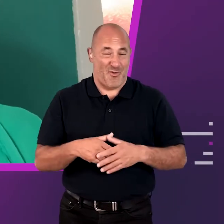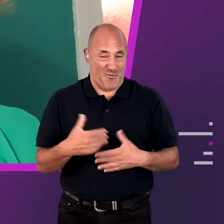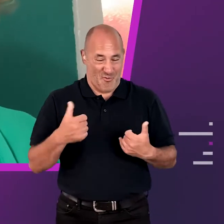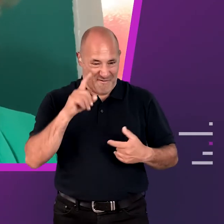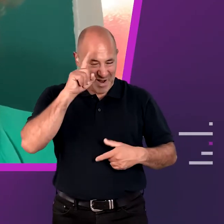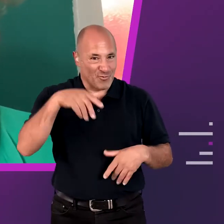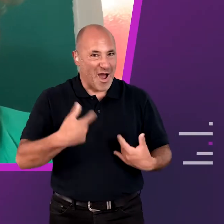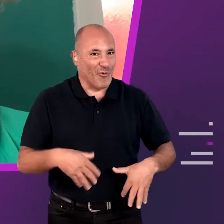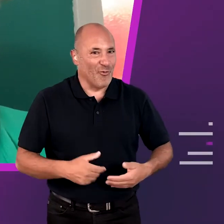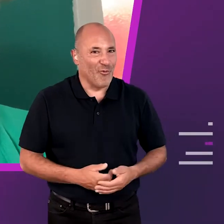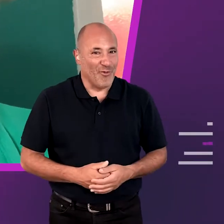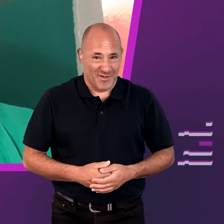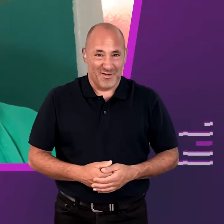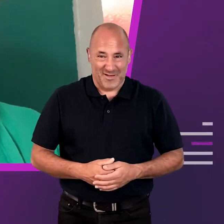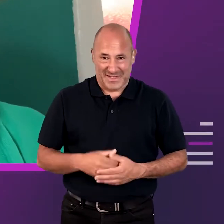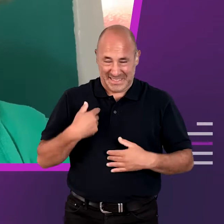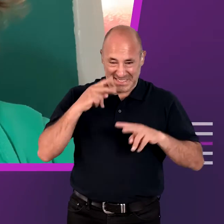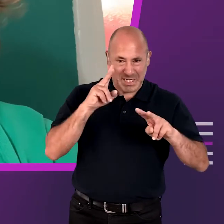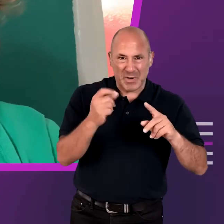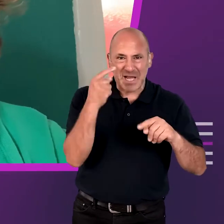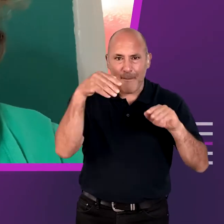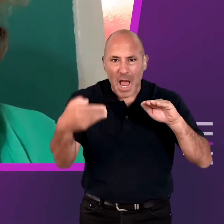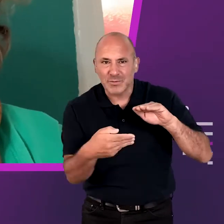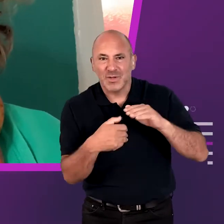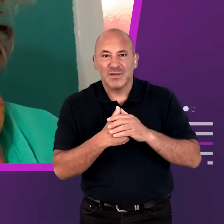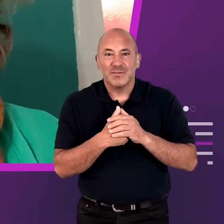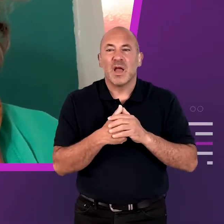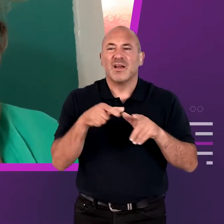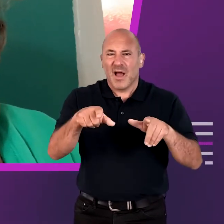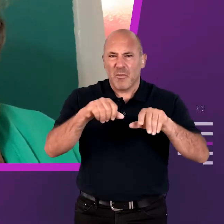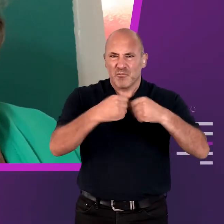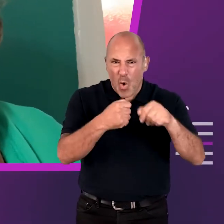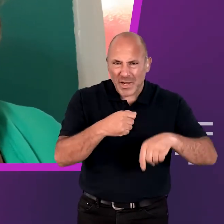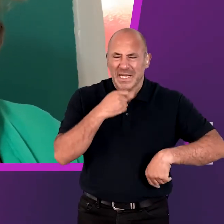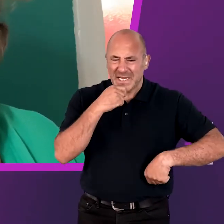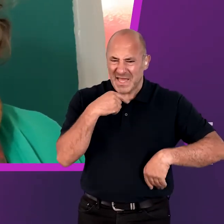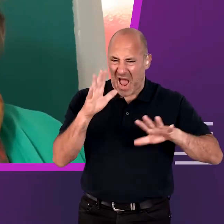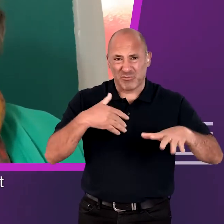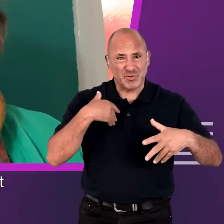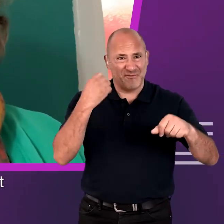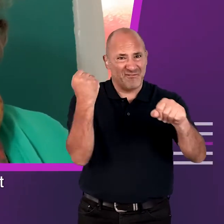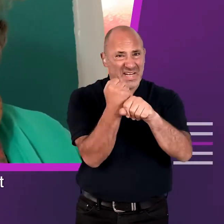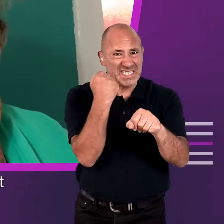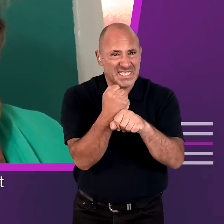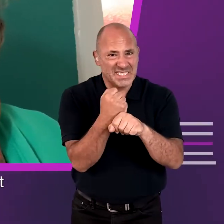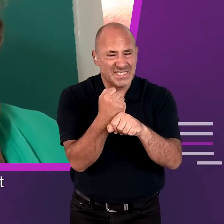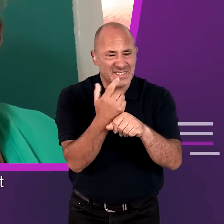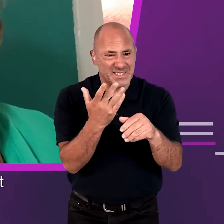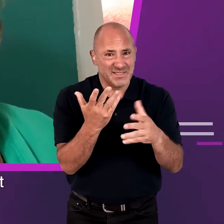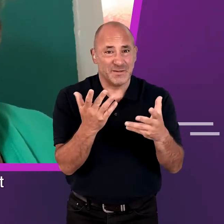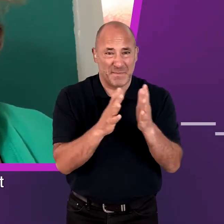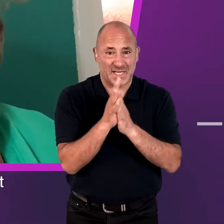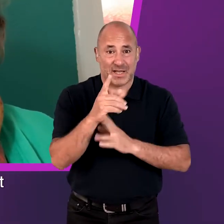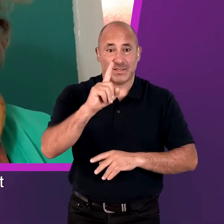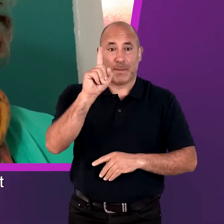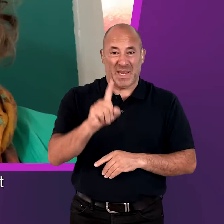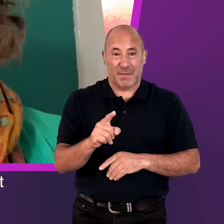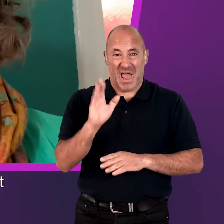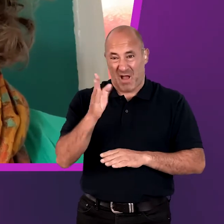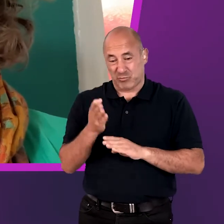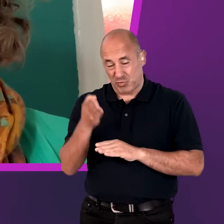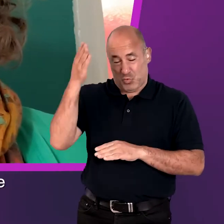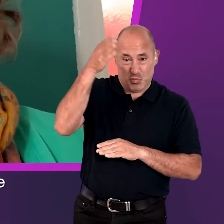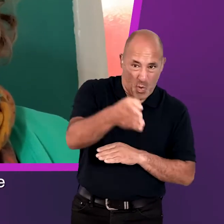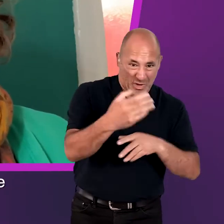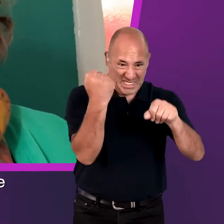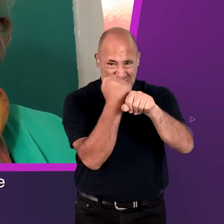Wow, that's a really cool invention. It really helps us see what's going on. But once we know something's broken, we've got to go out and fix